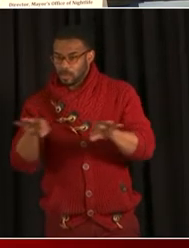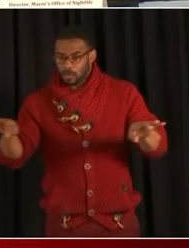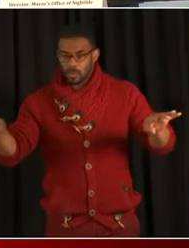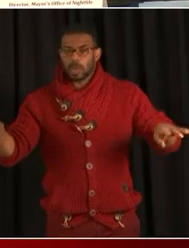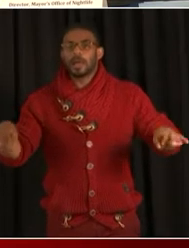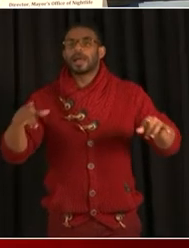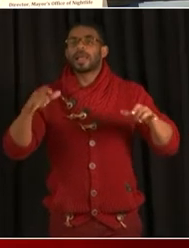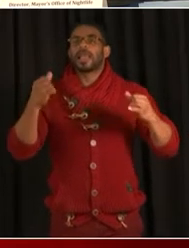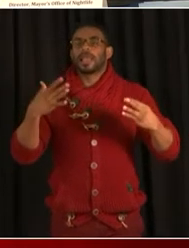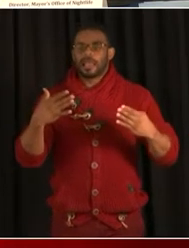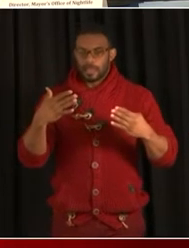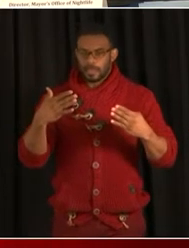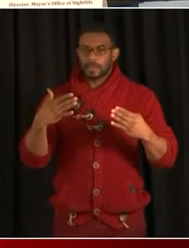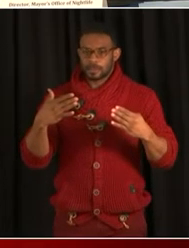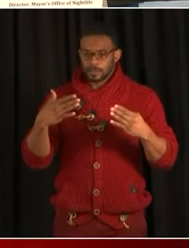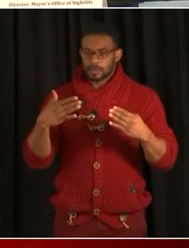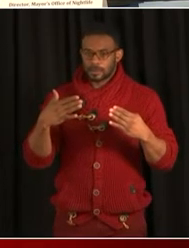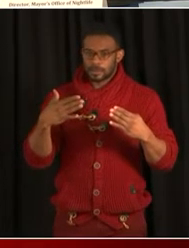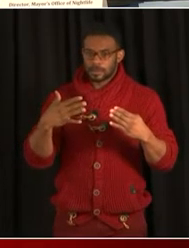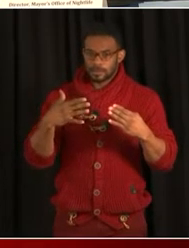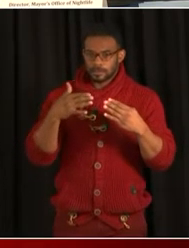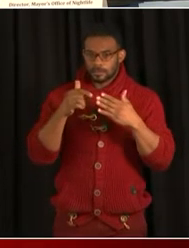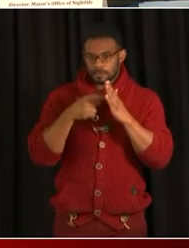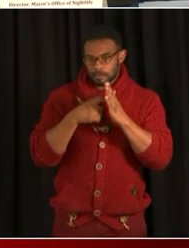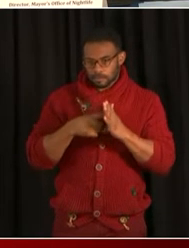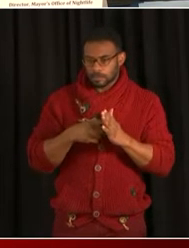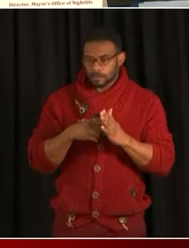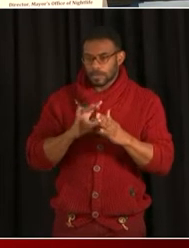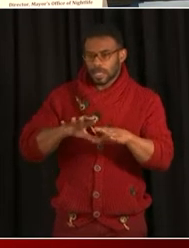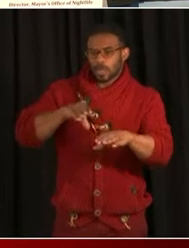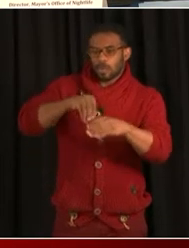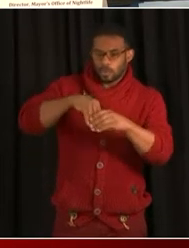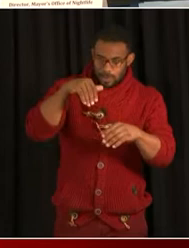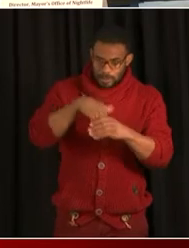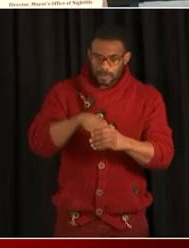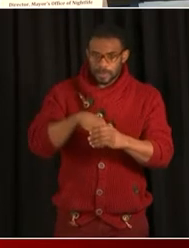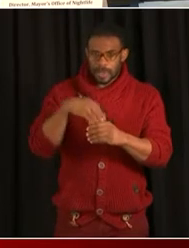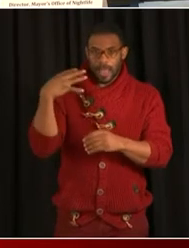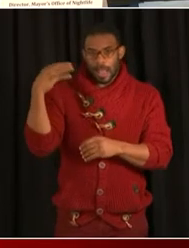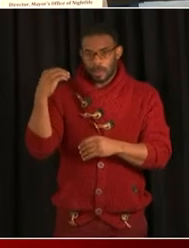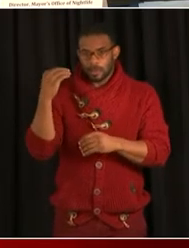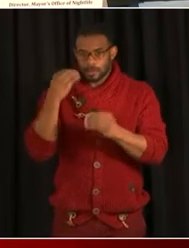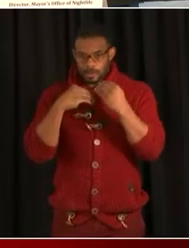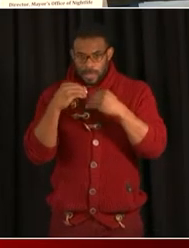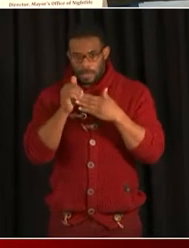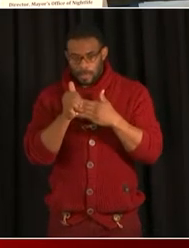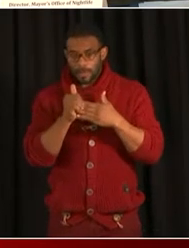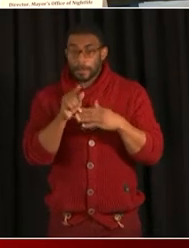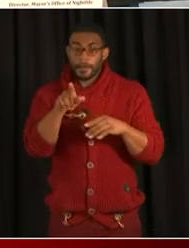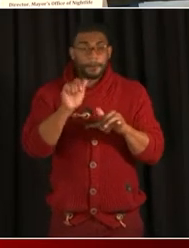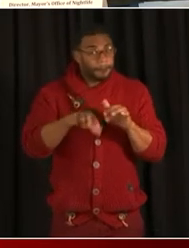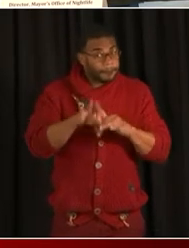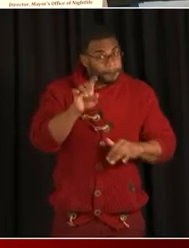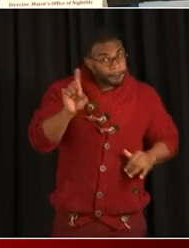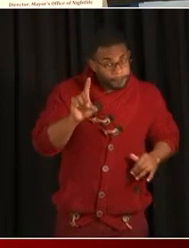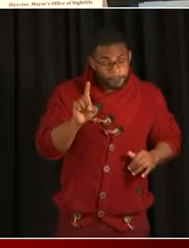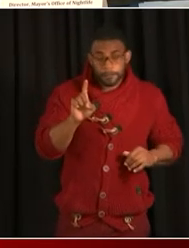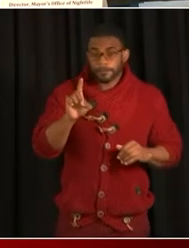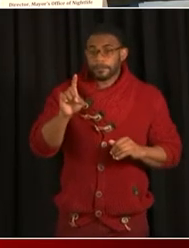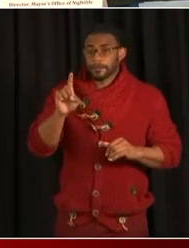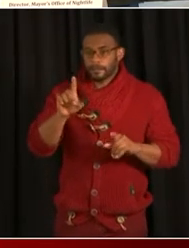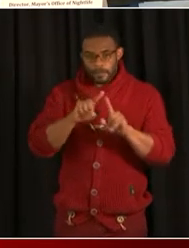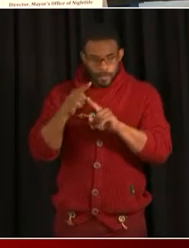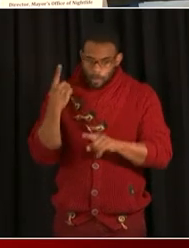So a lot of this guidance, the updated guidance, has been included into the outdoor dining guide, and you can find the